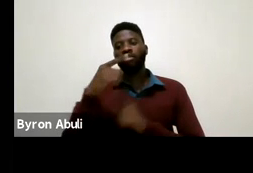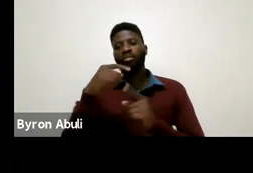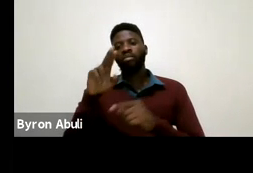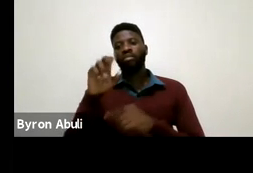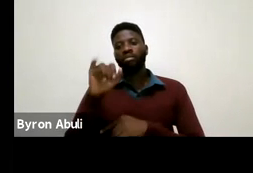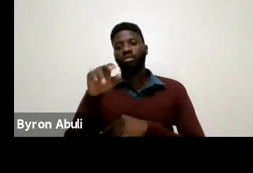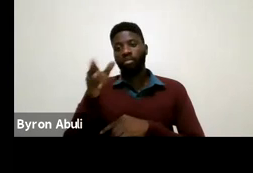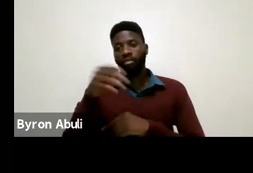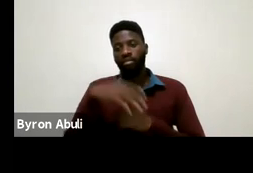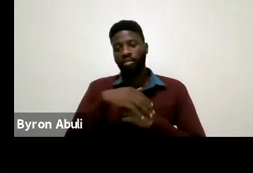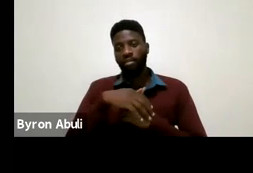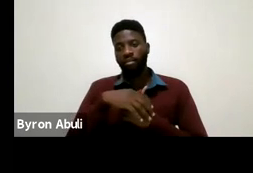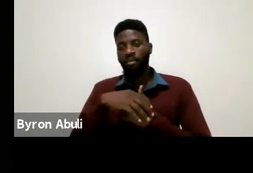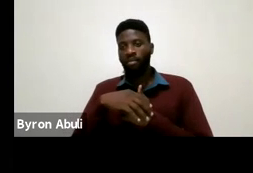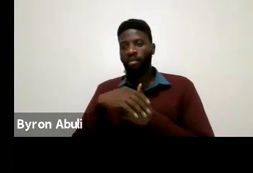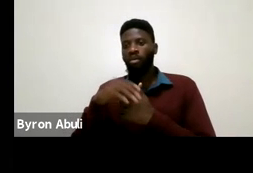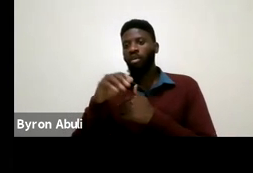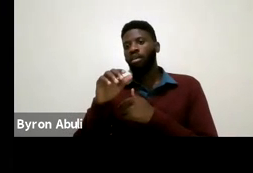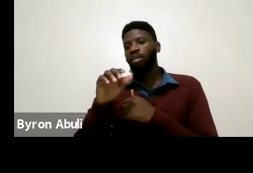there? Or it's Amos?